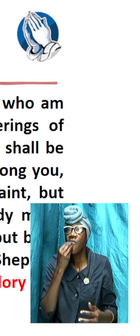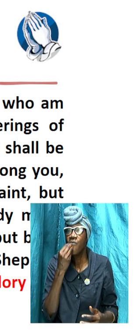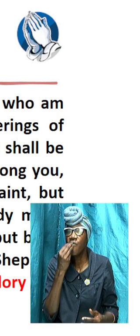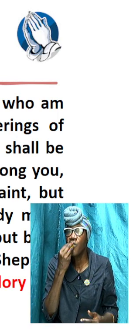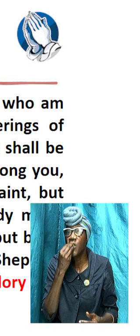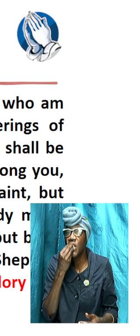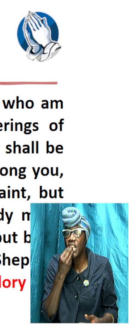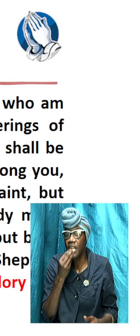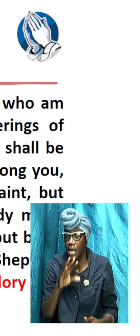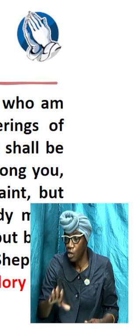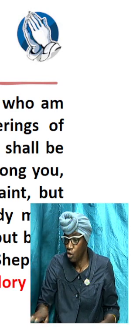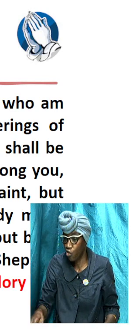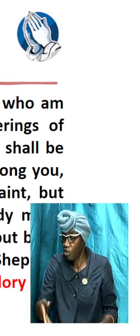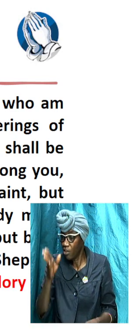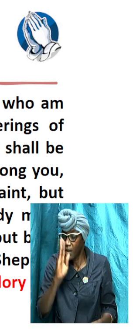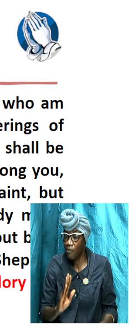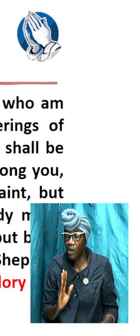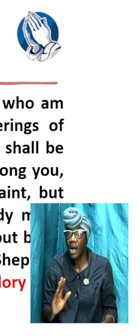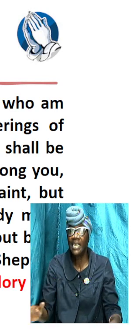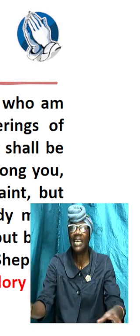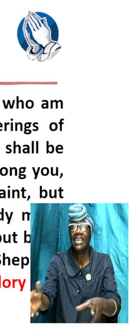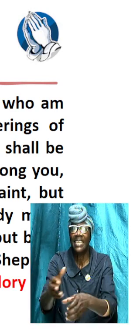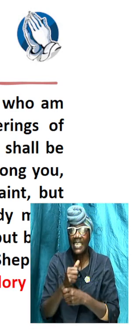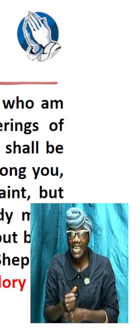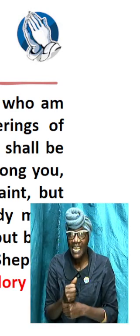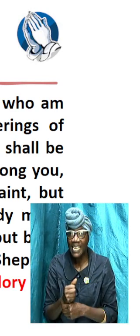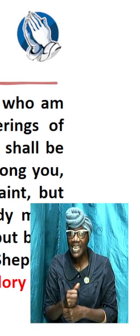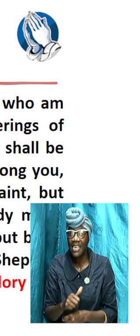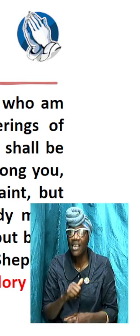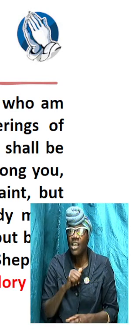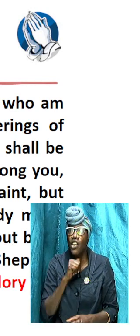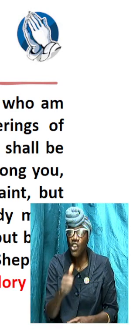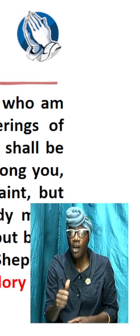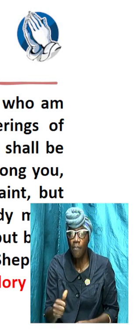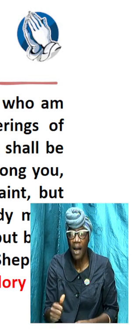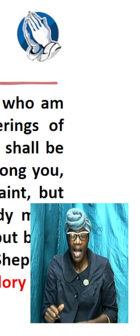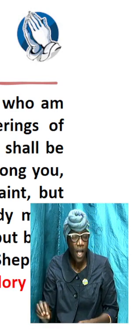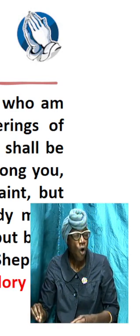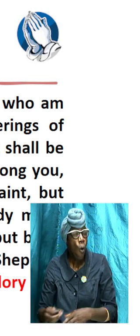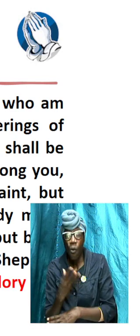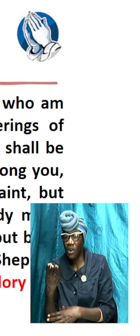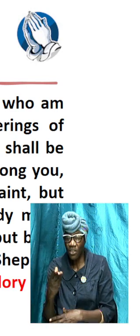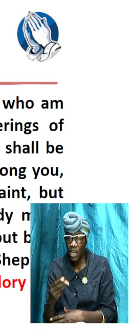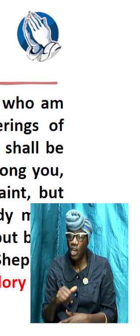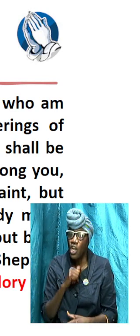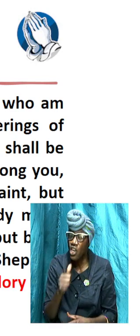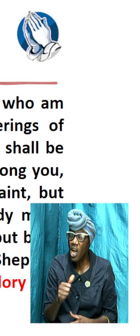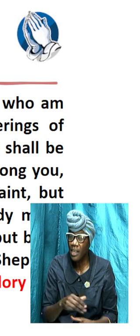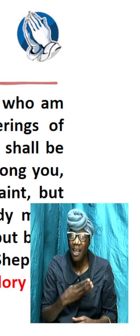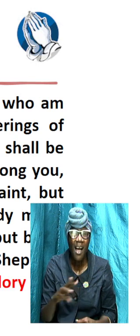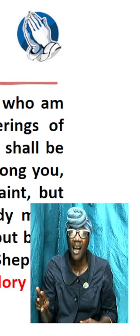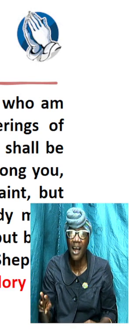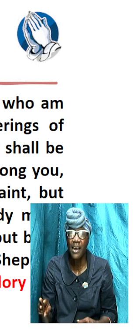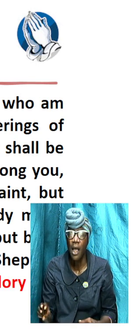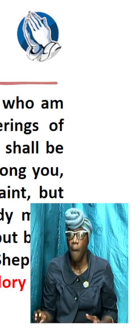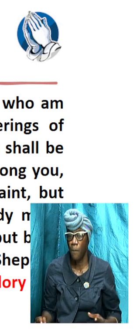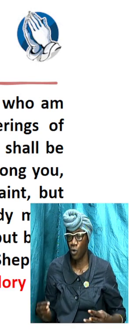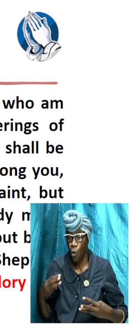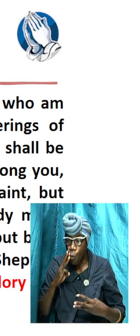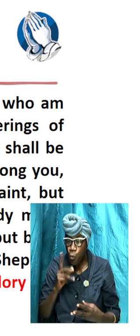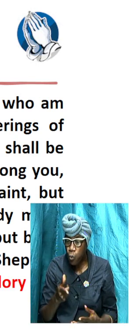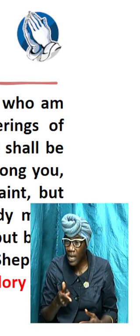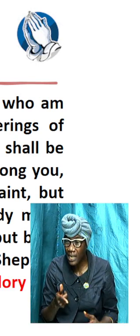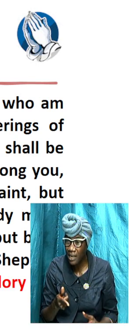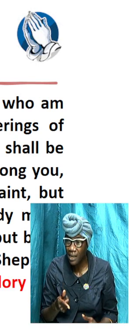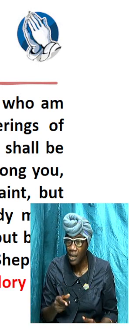among you, taking the oversight thereof, not by constraint, but willingly, not for filthy lucre, but of a